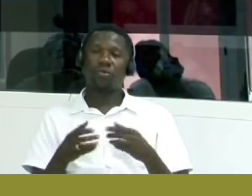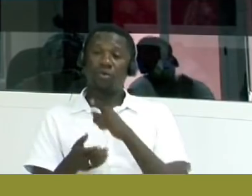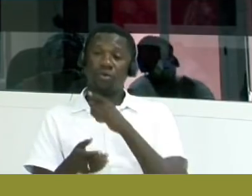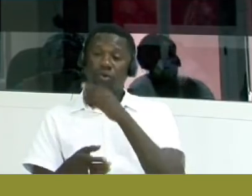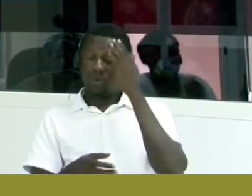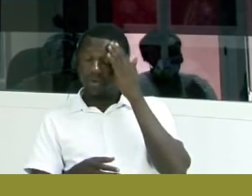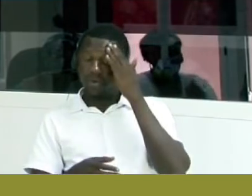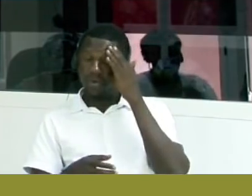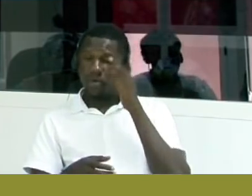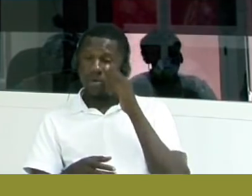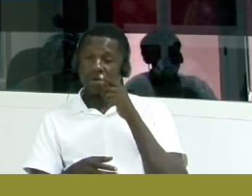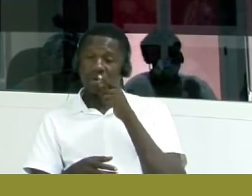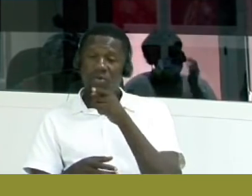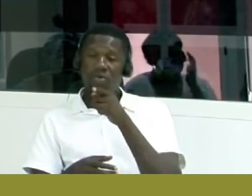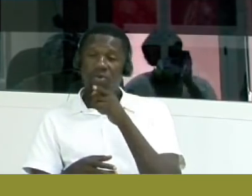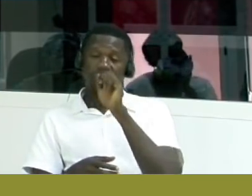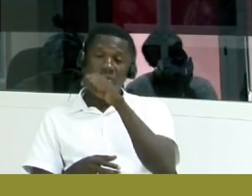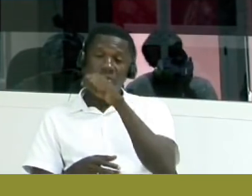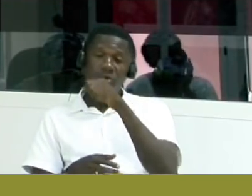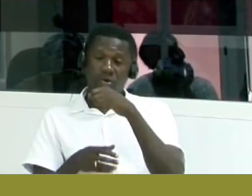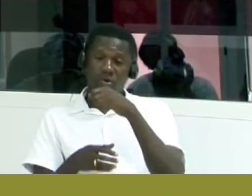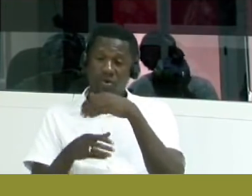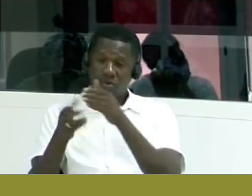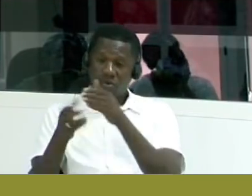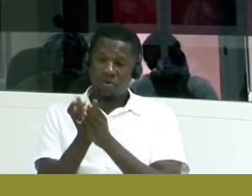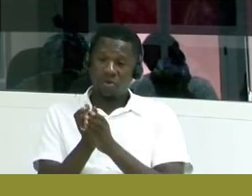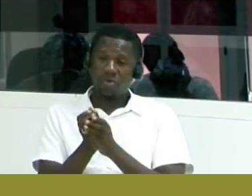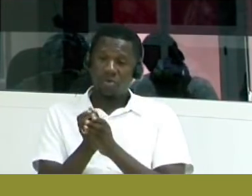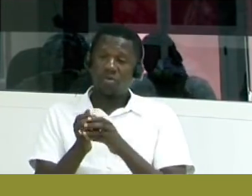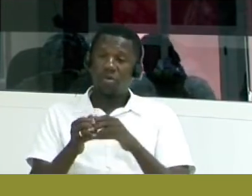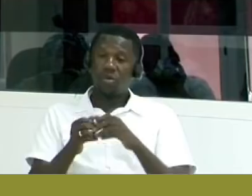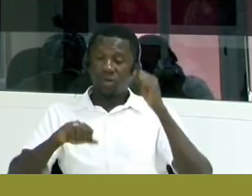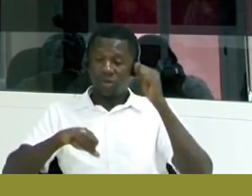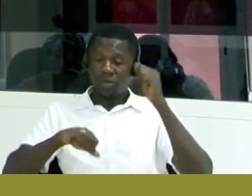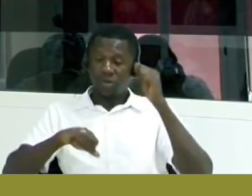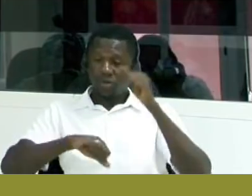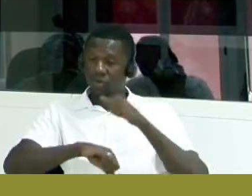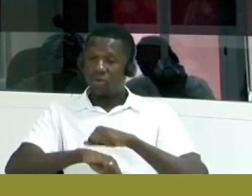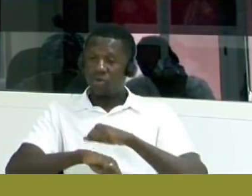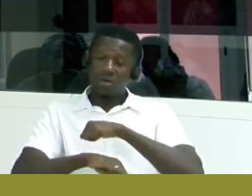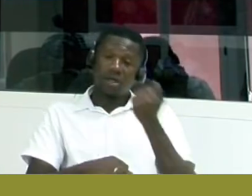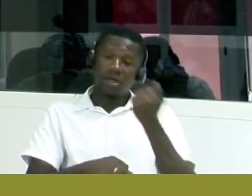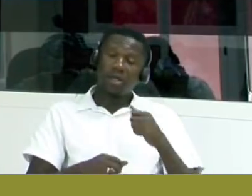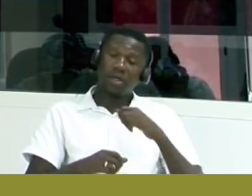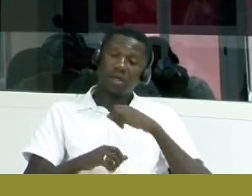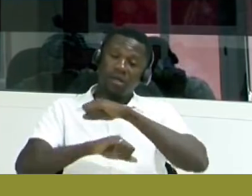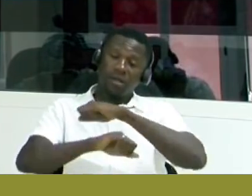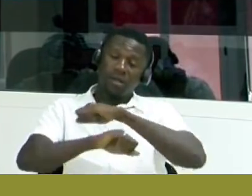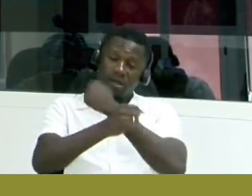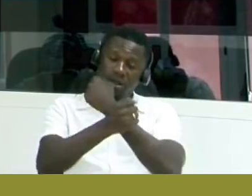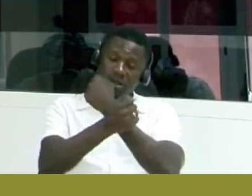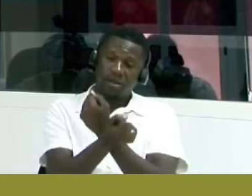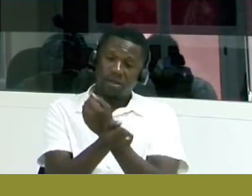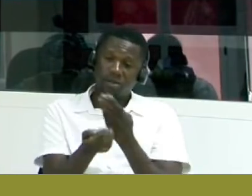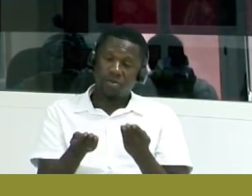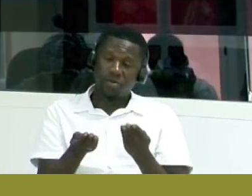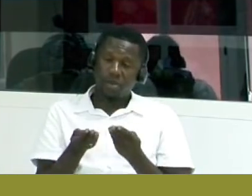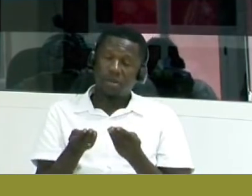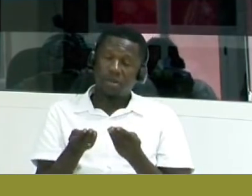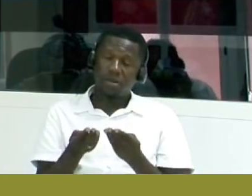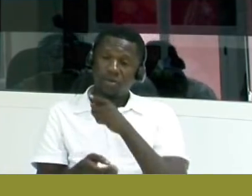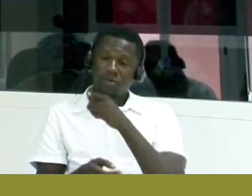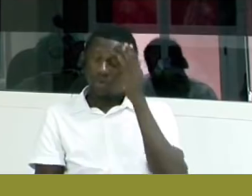and tortured students? I was told so. Did you investigate who participated in that? Well, names have been named. In